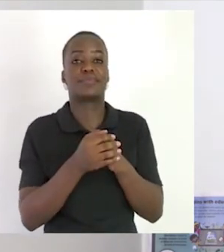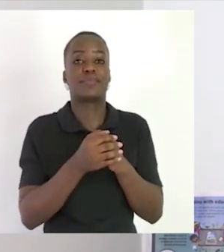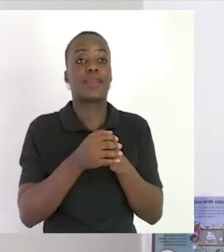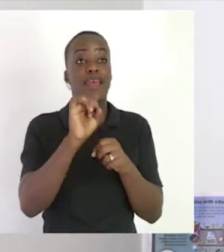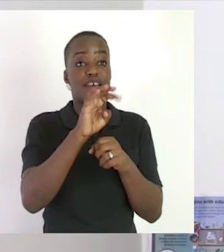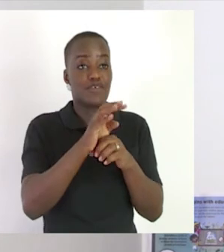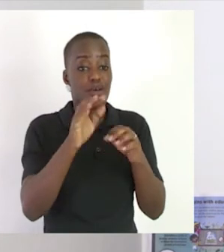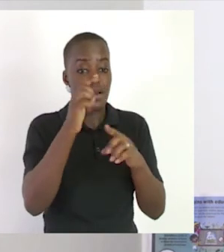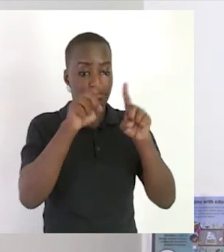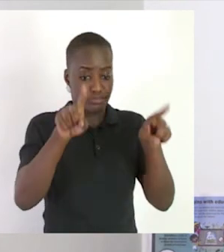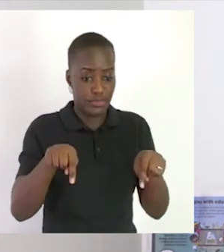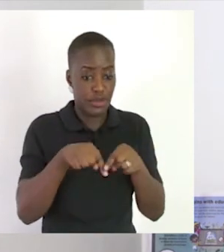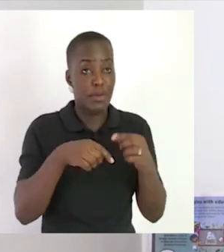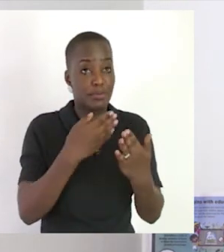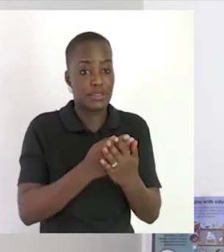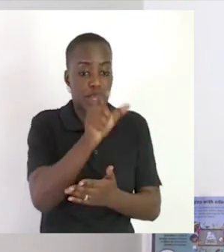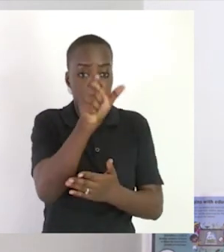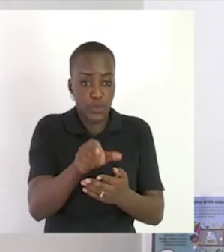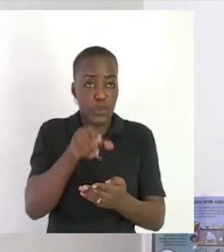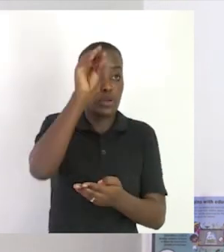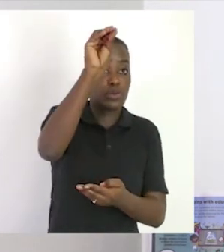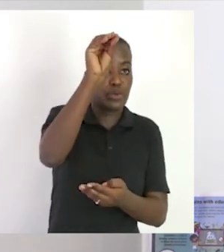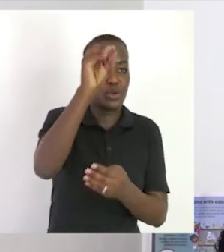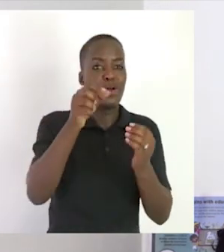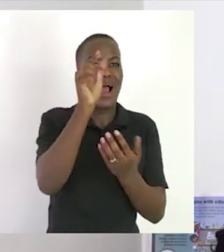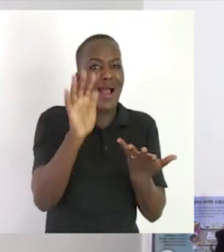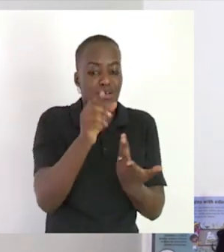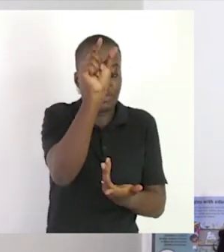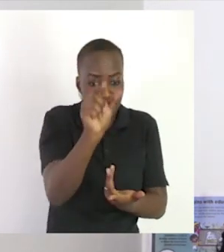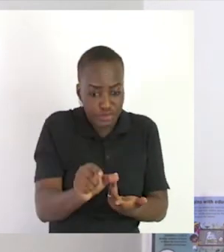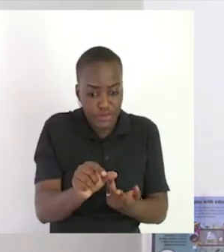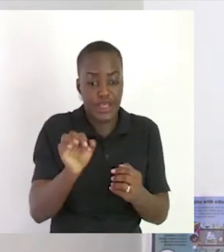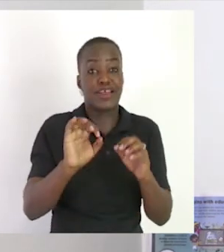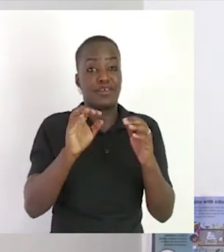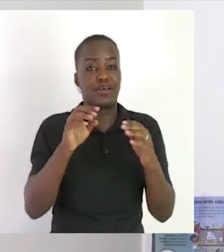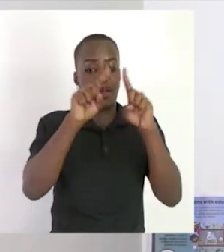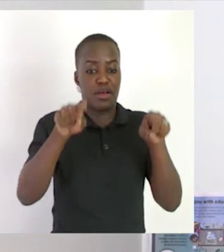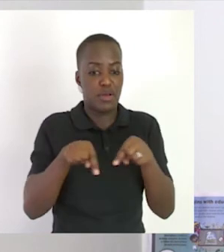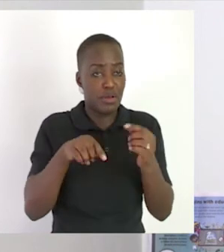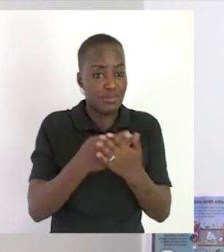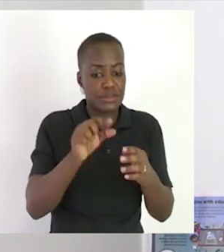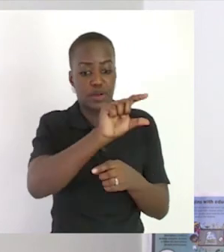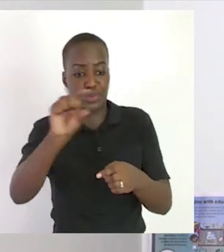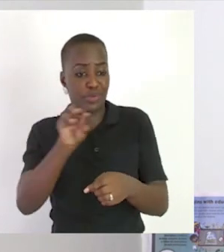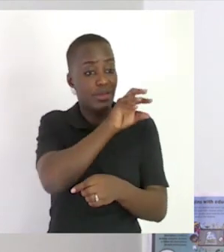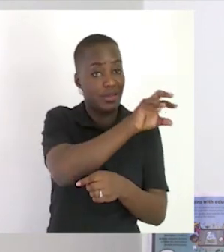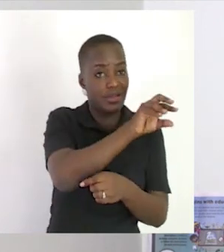picture is on top, that means you're writing the word going down. And if the picture is on the side, that means you're writing the word going